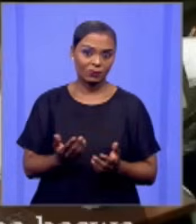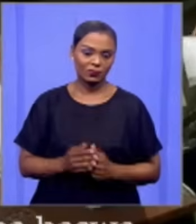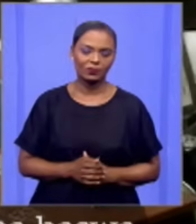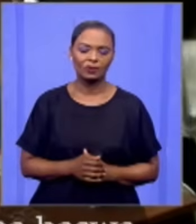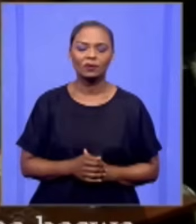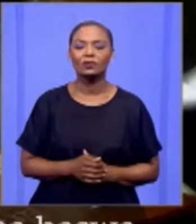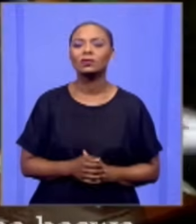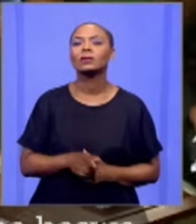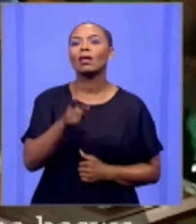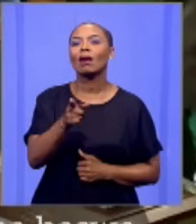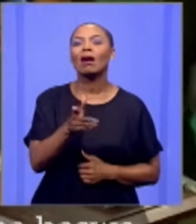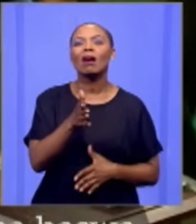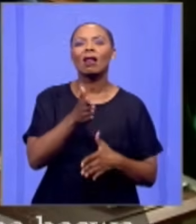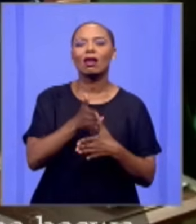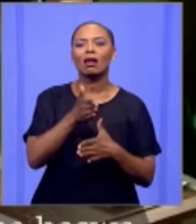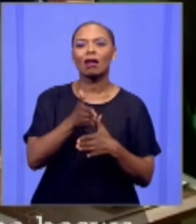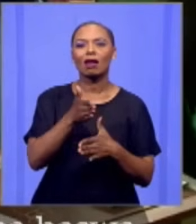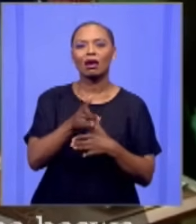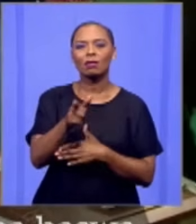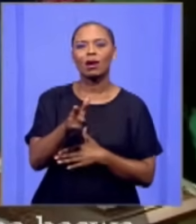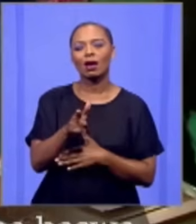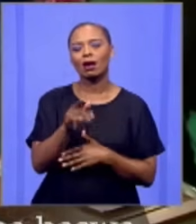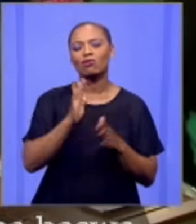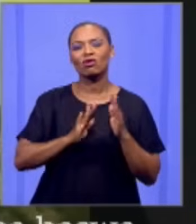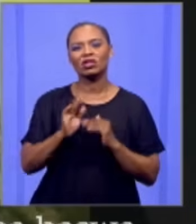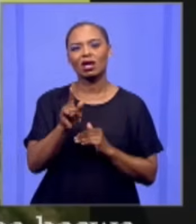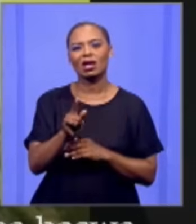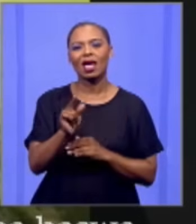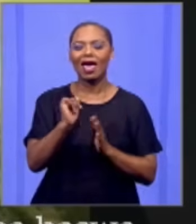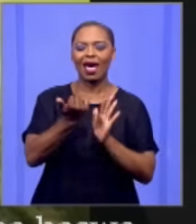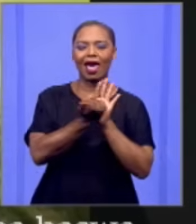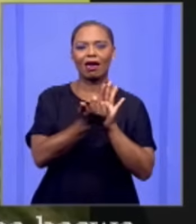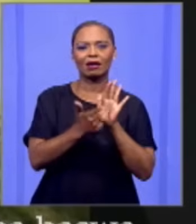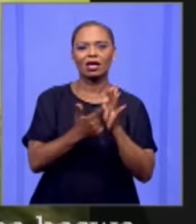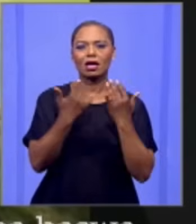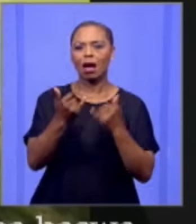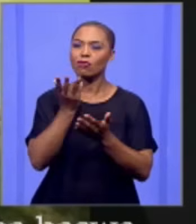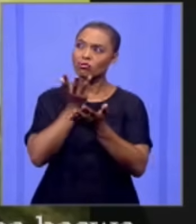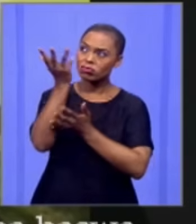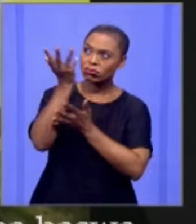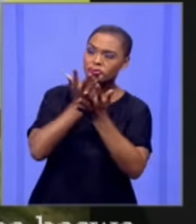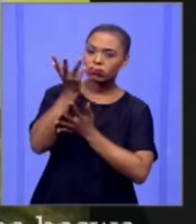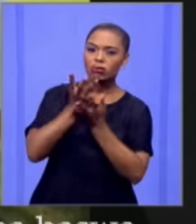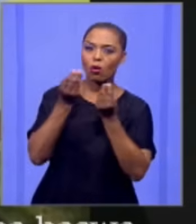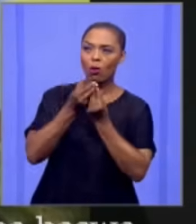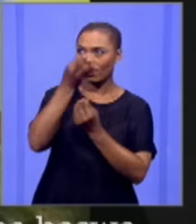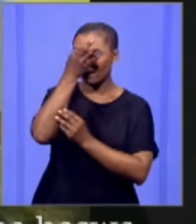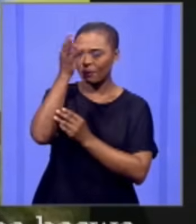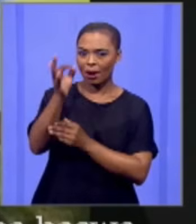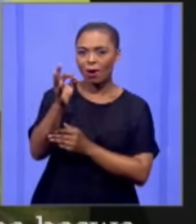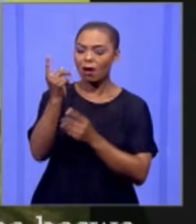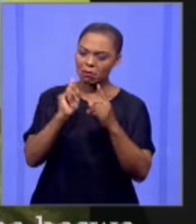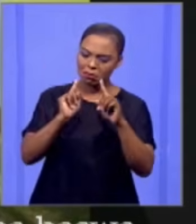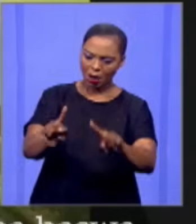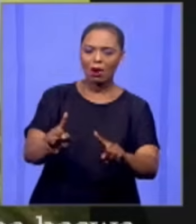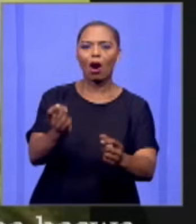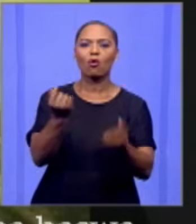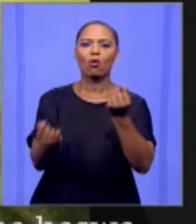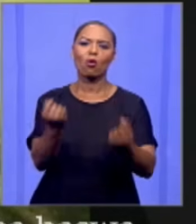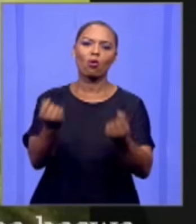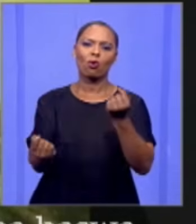wa Labor Relations Act. Re bone gore ka tsešane le employer to the courts so that re kgone go